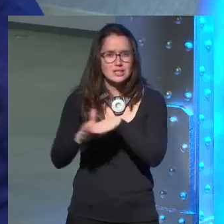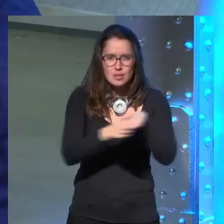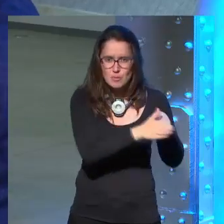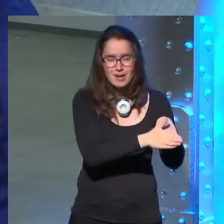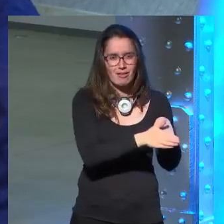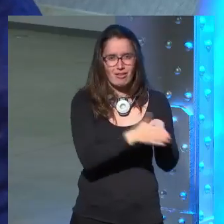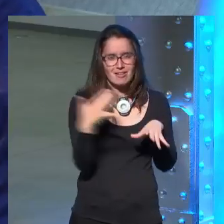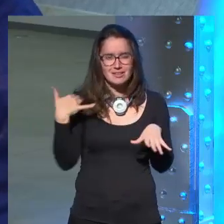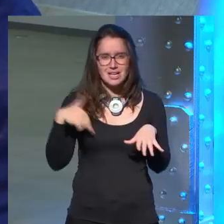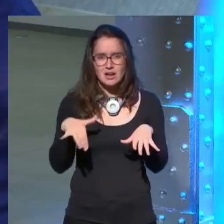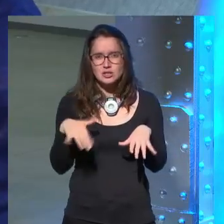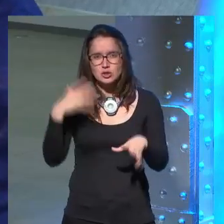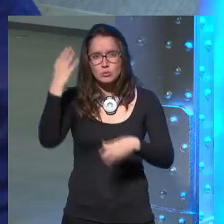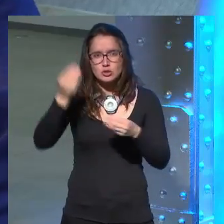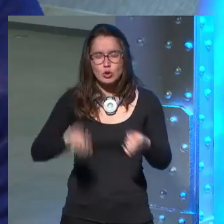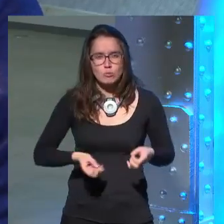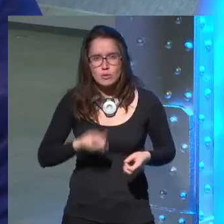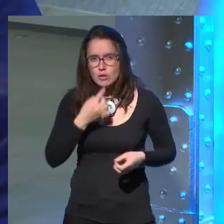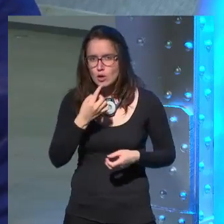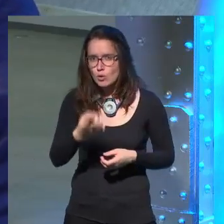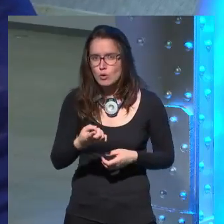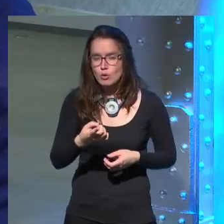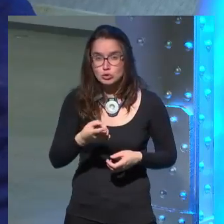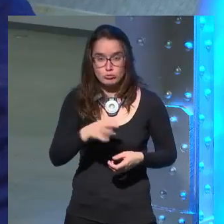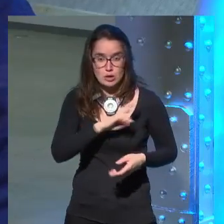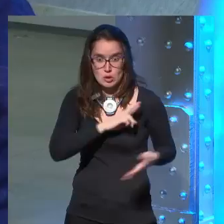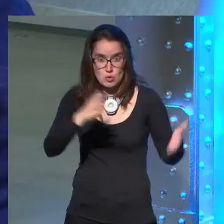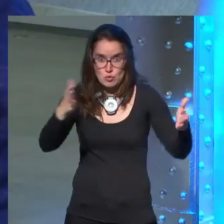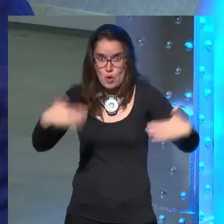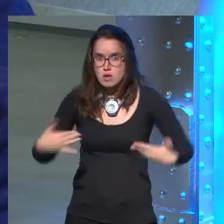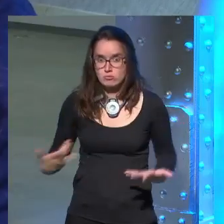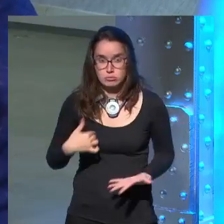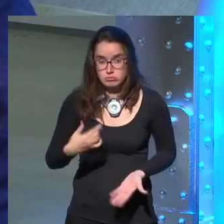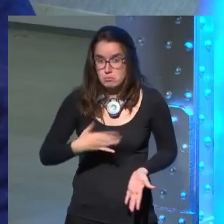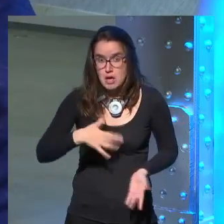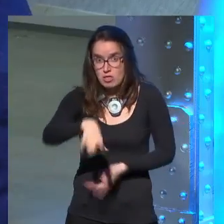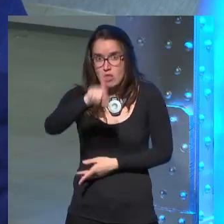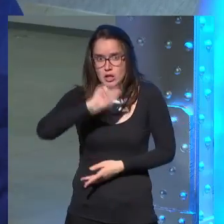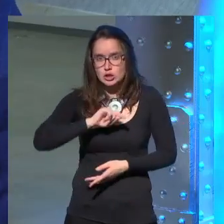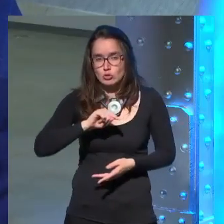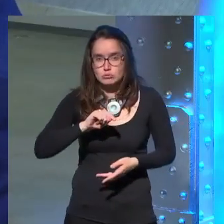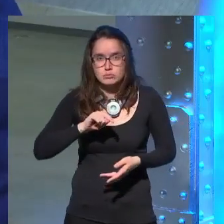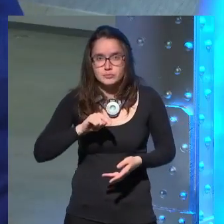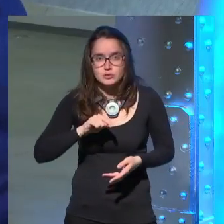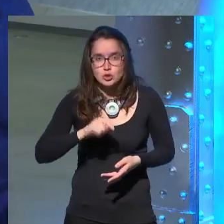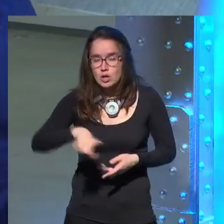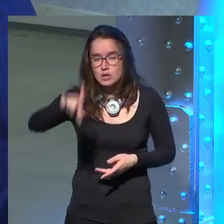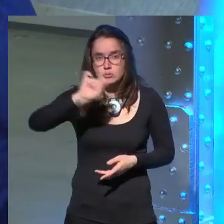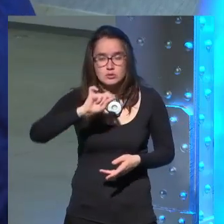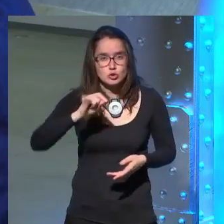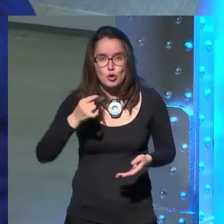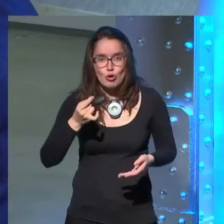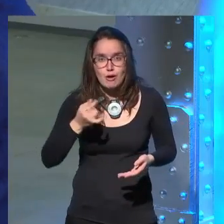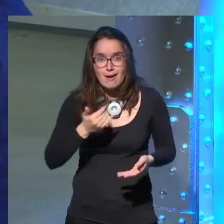I do declare myself an atheist. That is a decision about, I've made a decision about something I can't know.